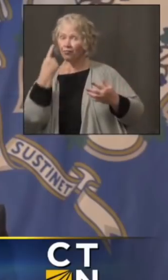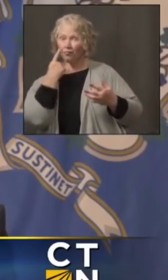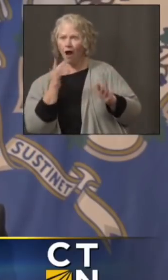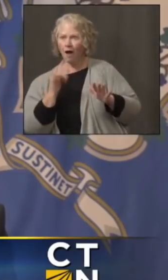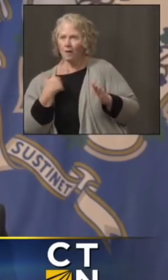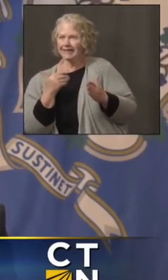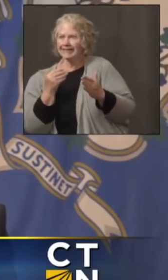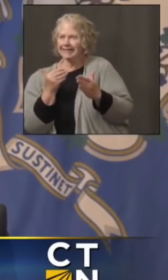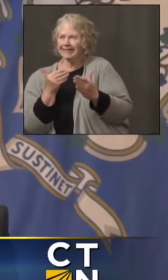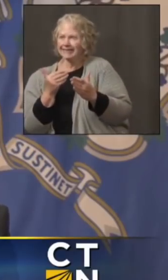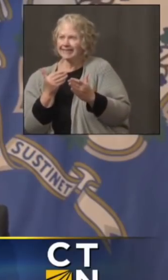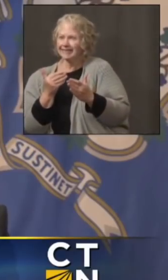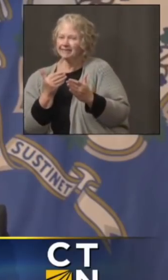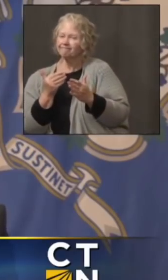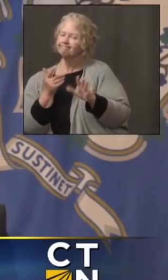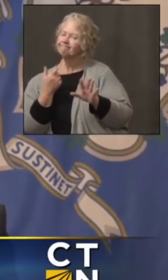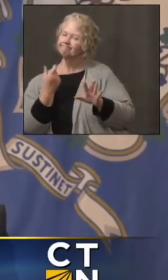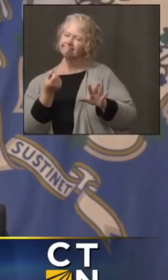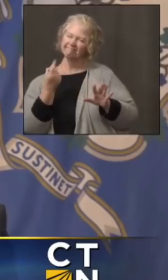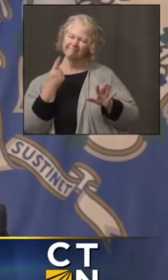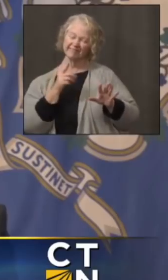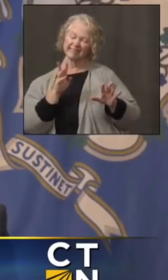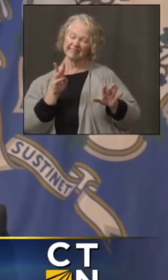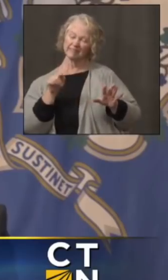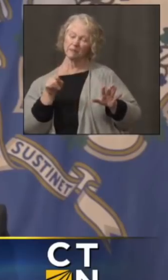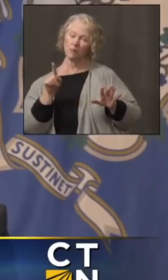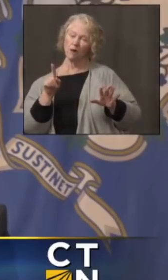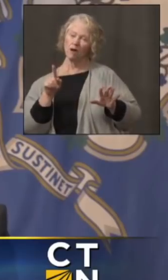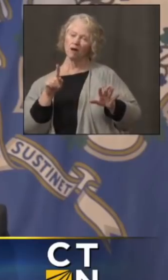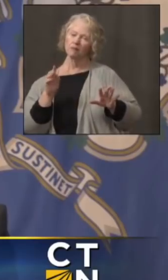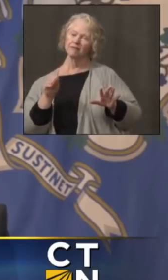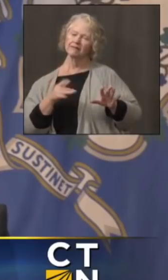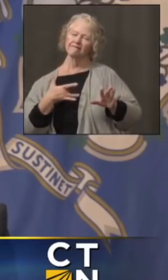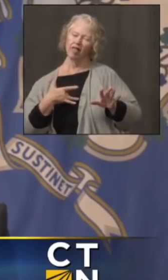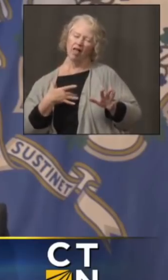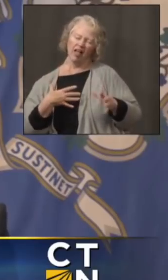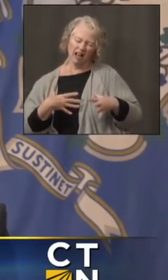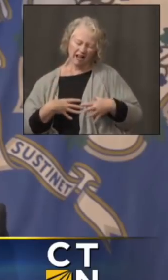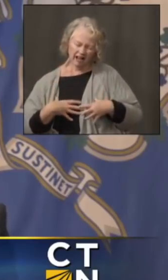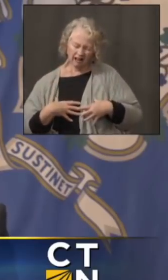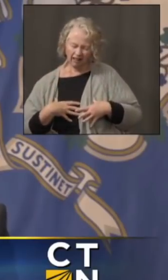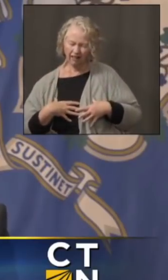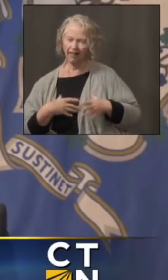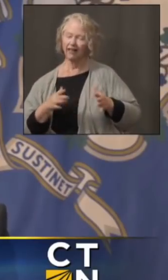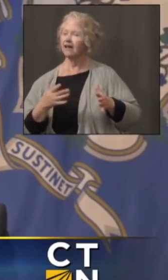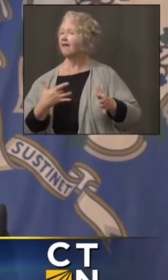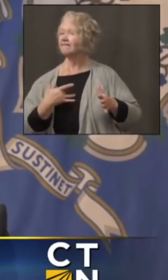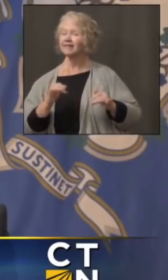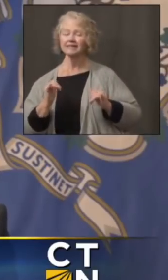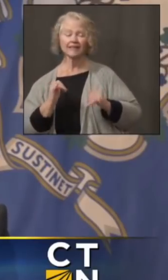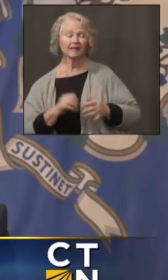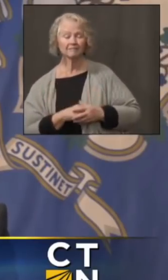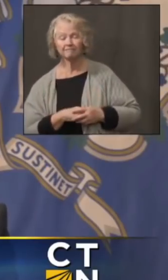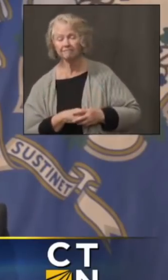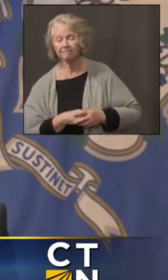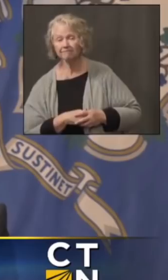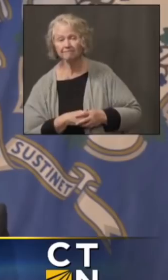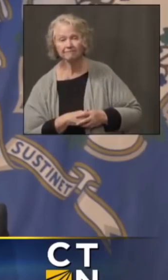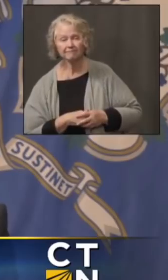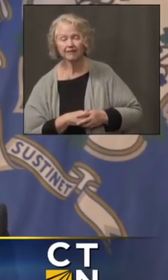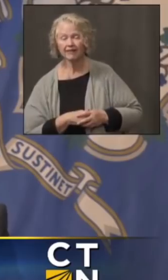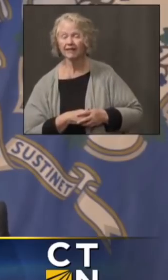the tunnel, and I get it. 6.1% is like a gut punch. And I feel the same thing.